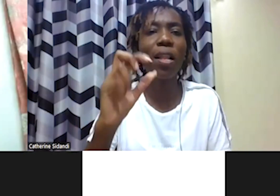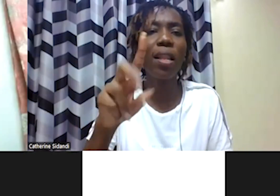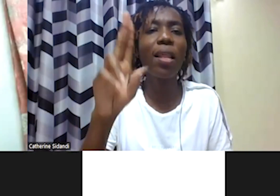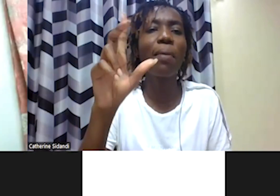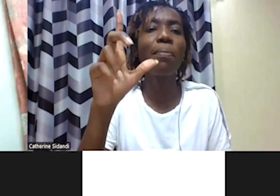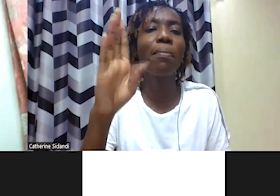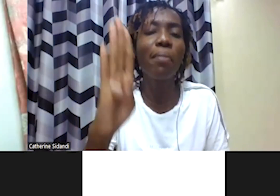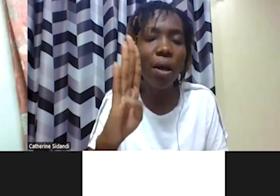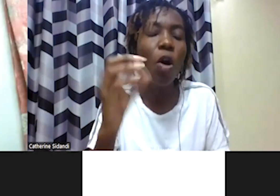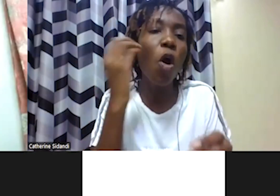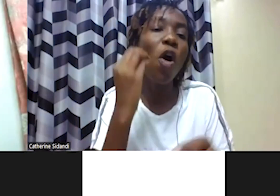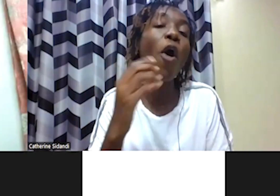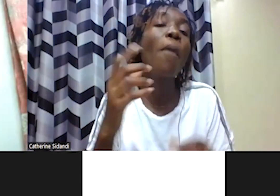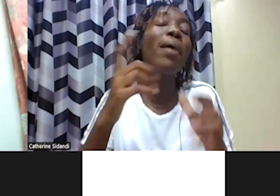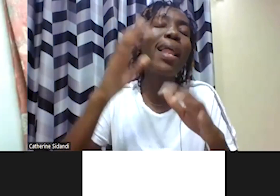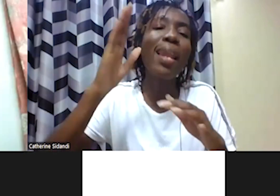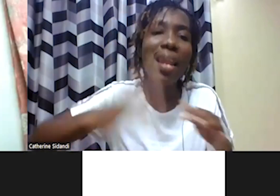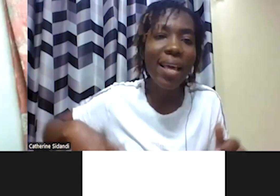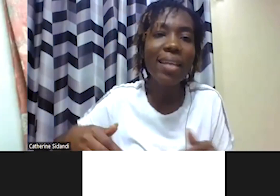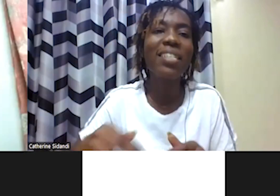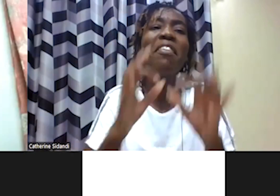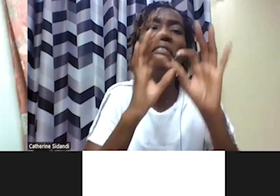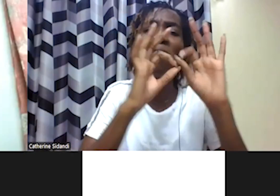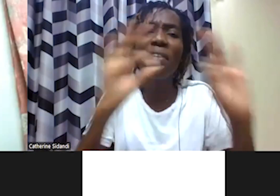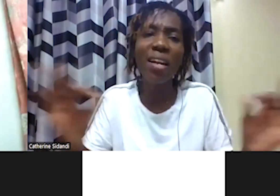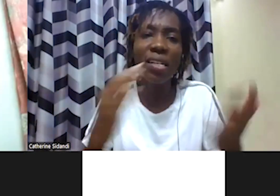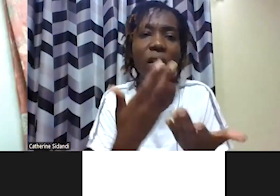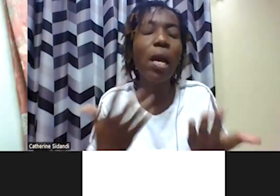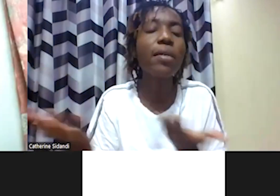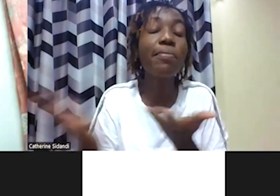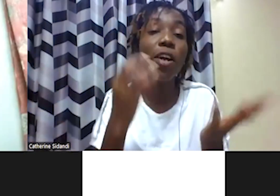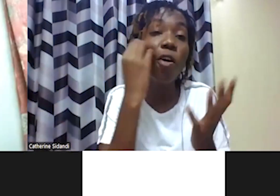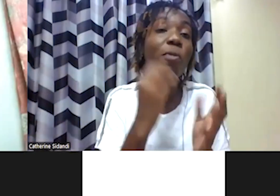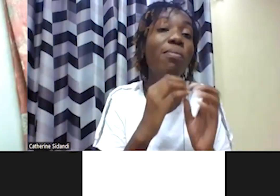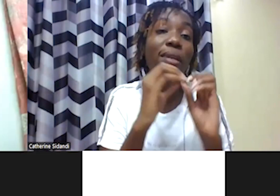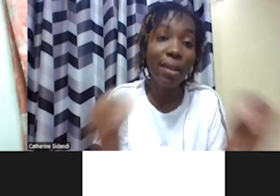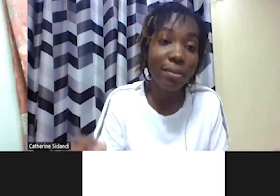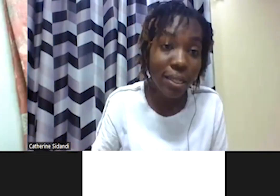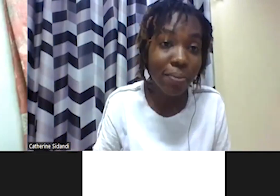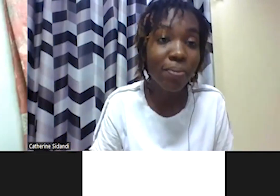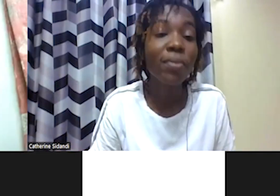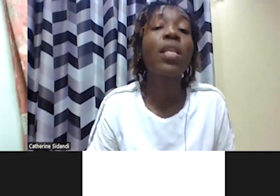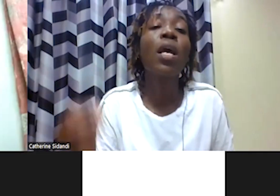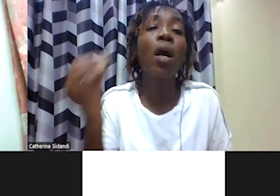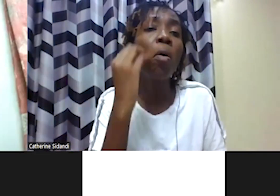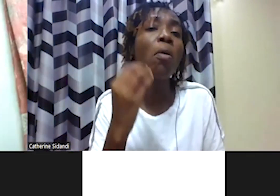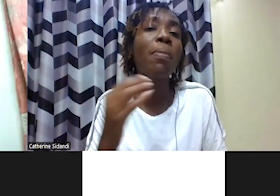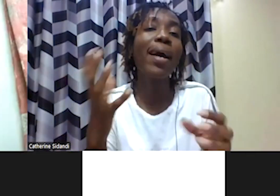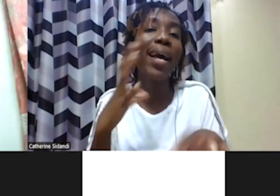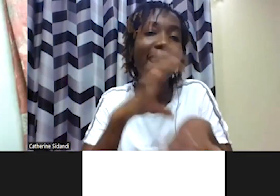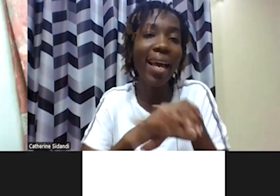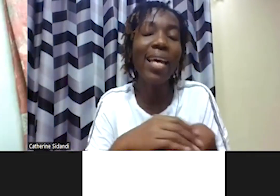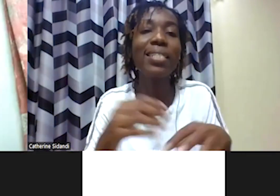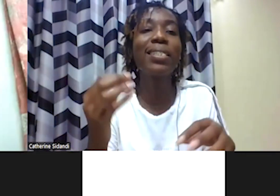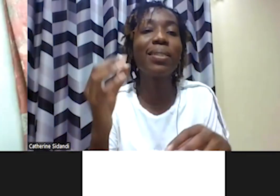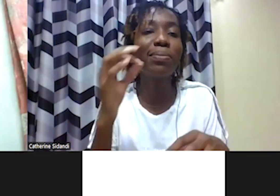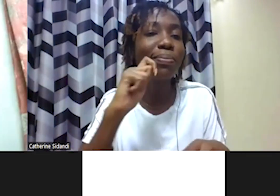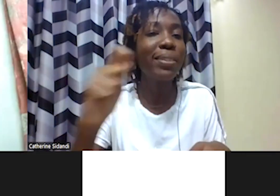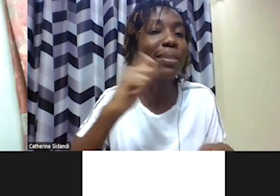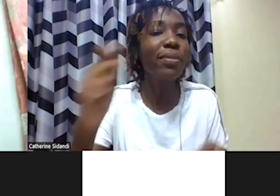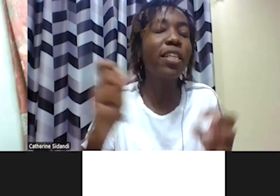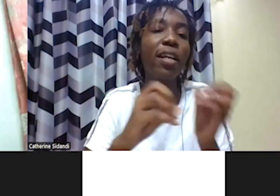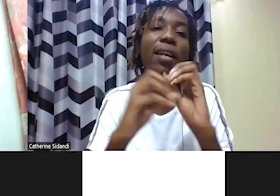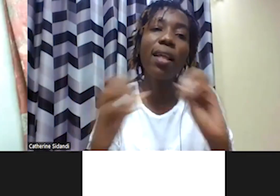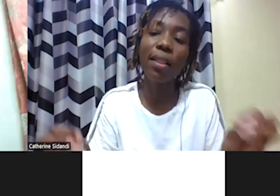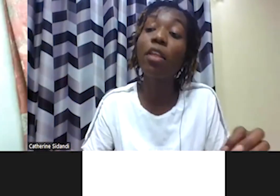not able to bring things fresh. And at the club, they don't get raw meat to bring home. They go and cook it over there and